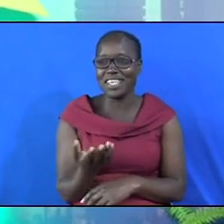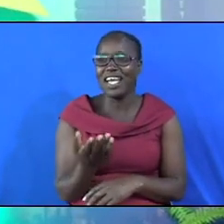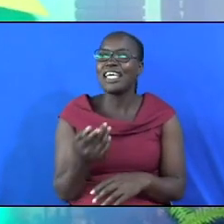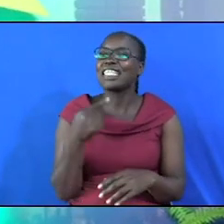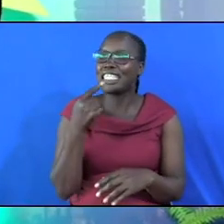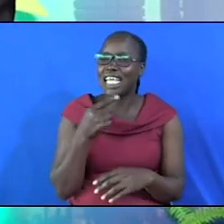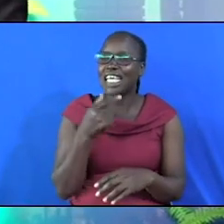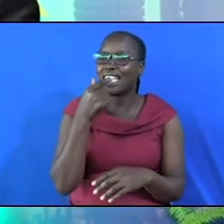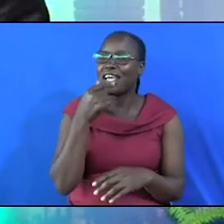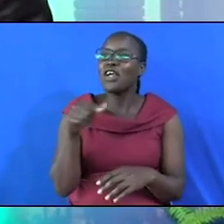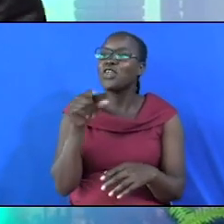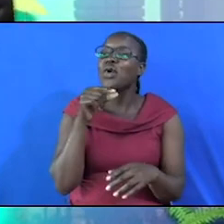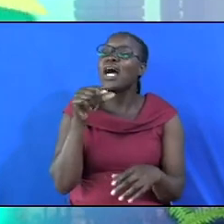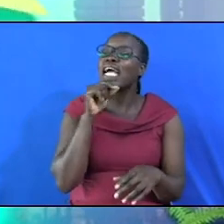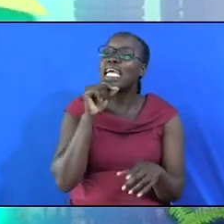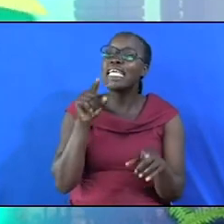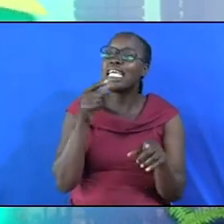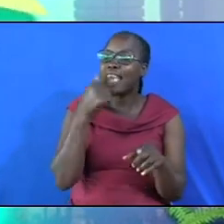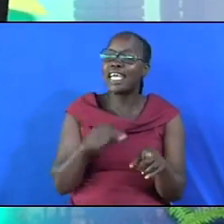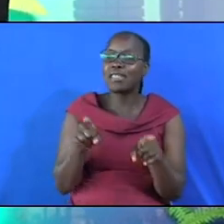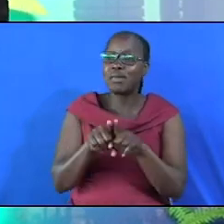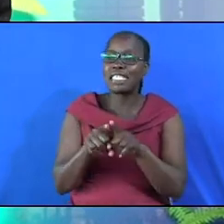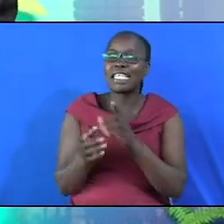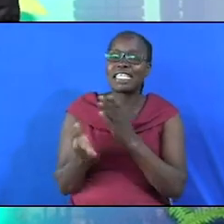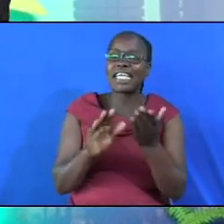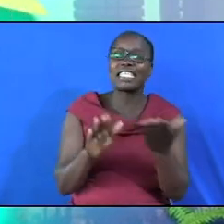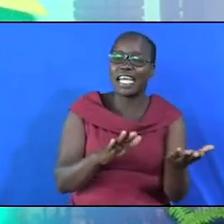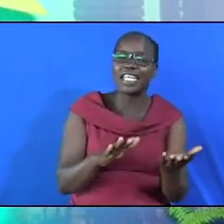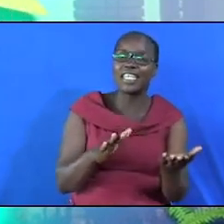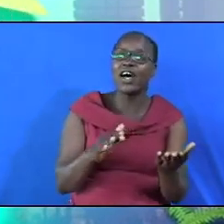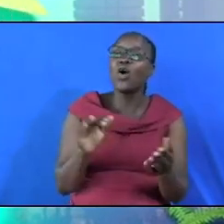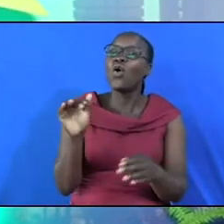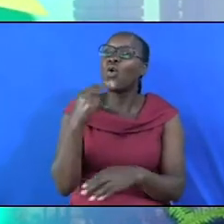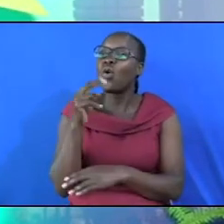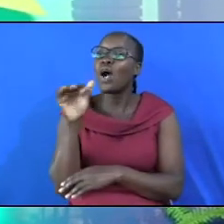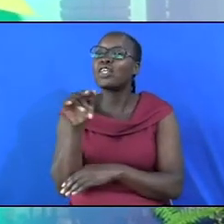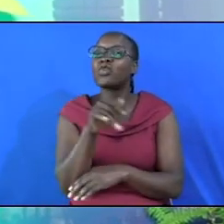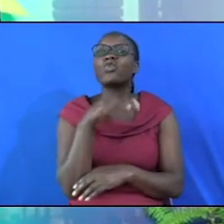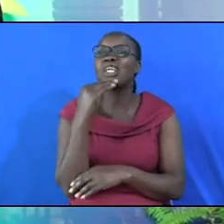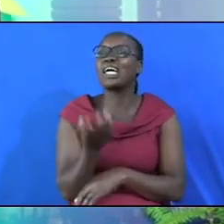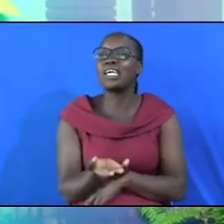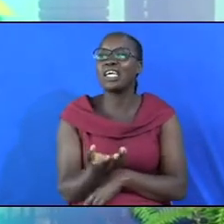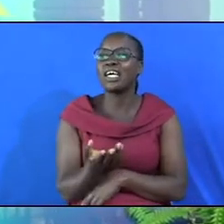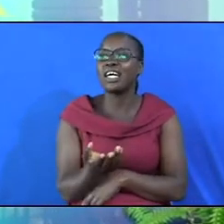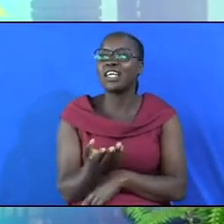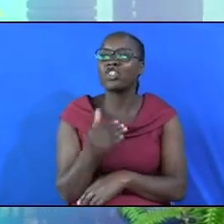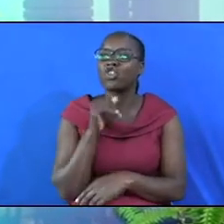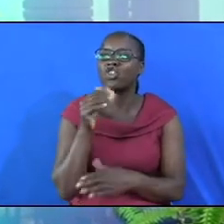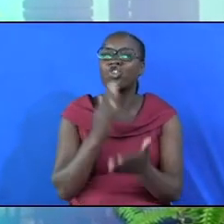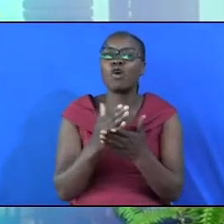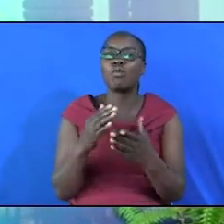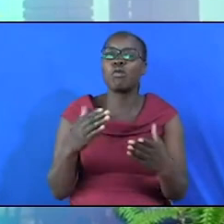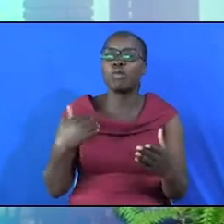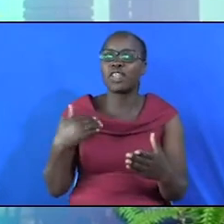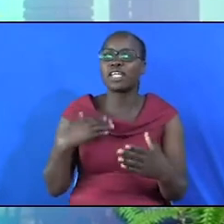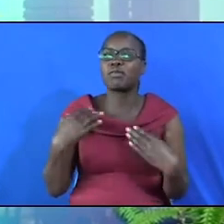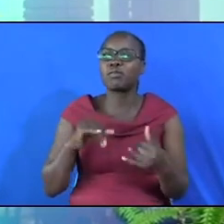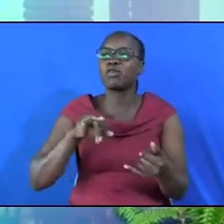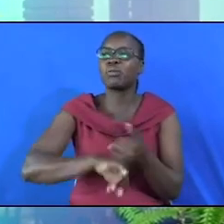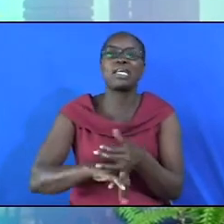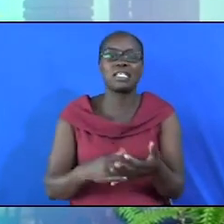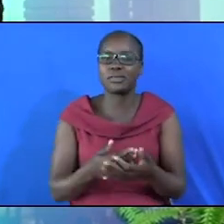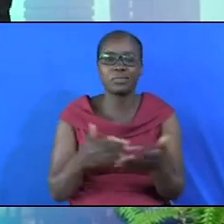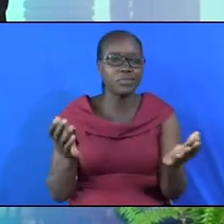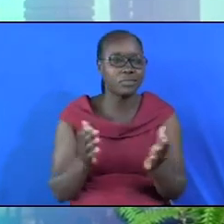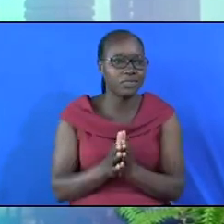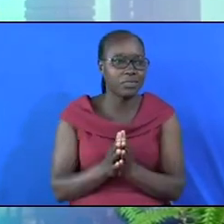missed for good reason. Do you encourage people or do you pull people down? Do you love people? Because you'll